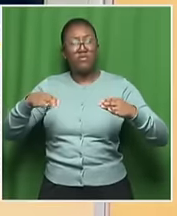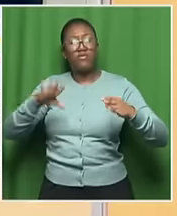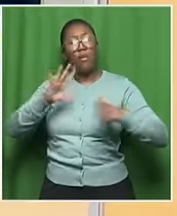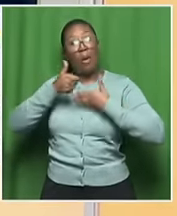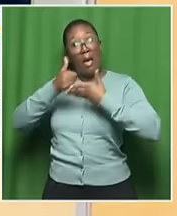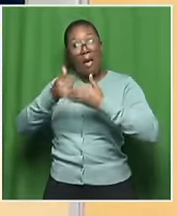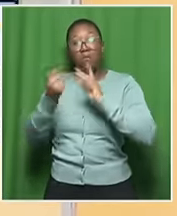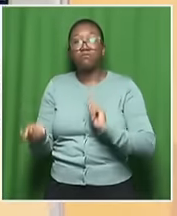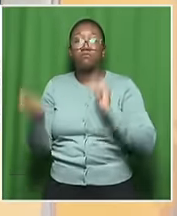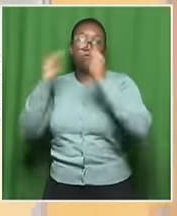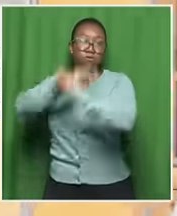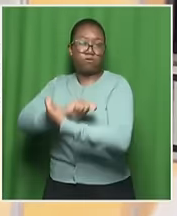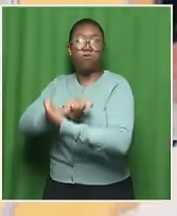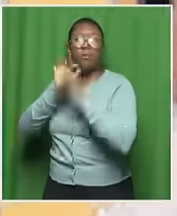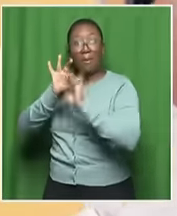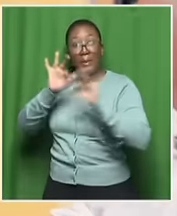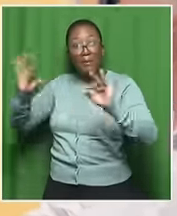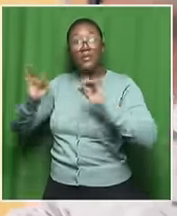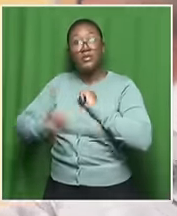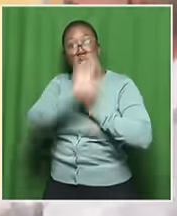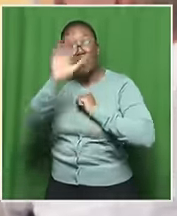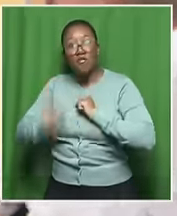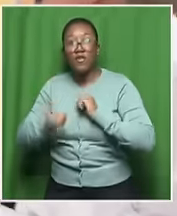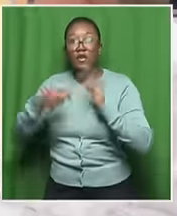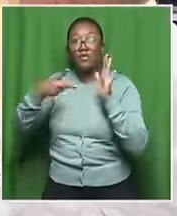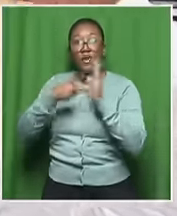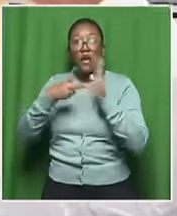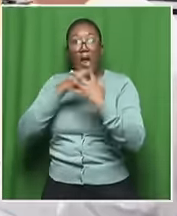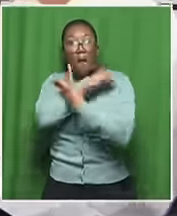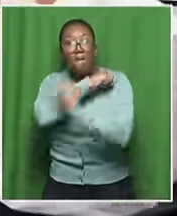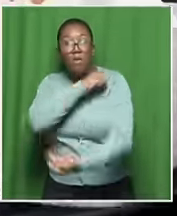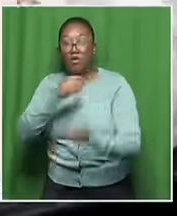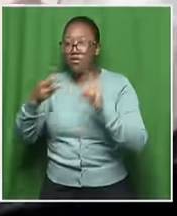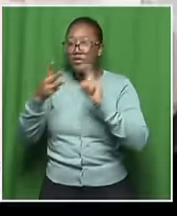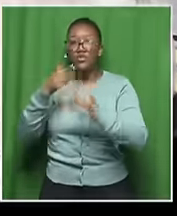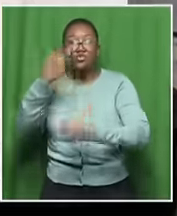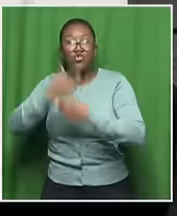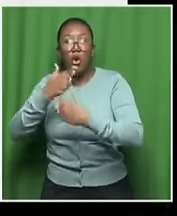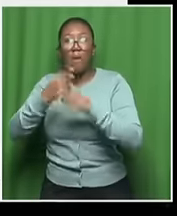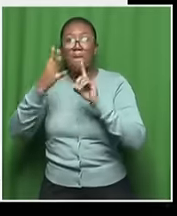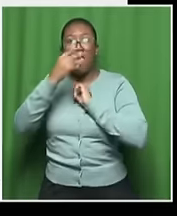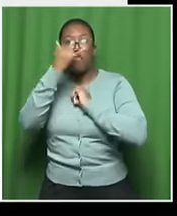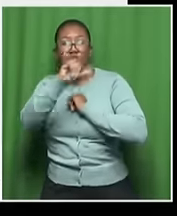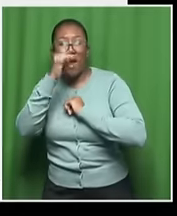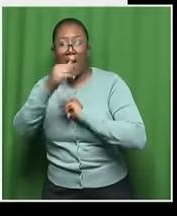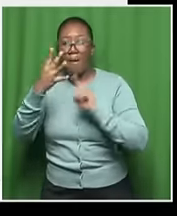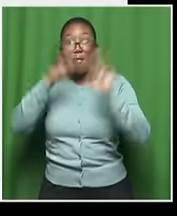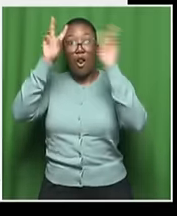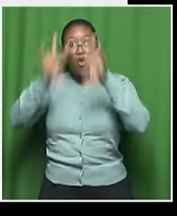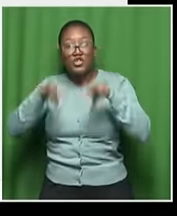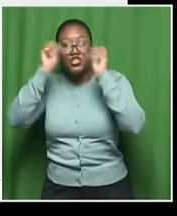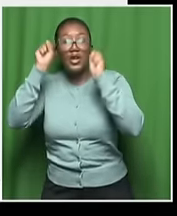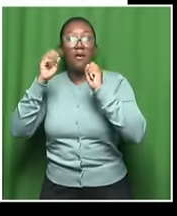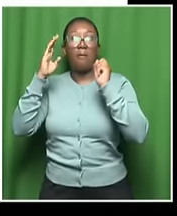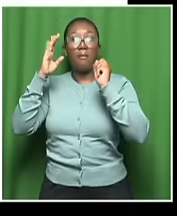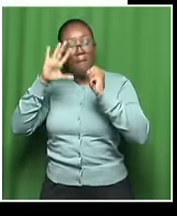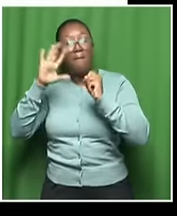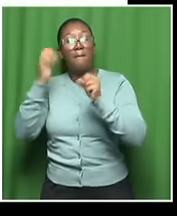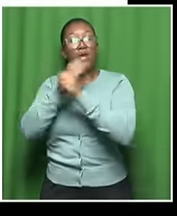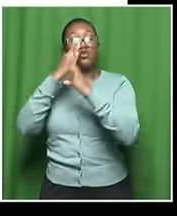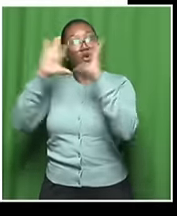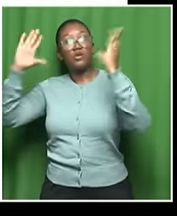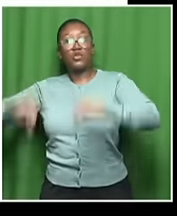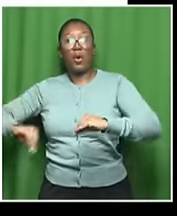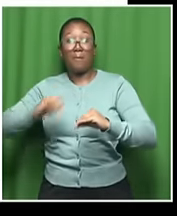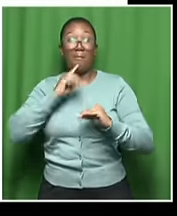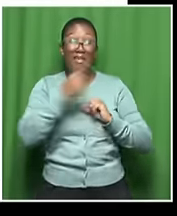lives. The likes of poverty, job opportunities, crime and reduction of load shedding, Freedom Front Plus needs to work harder to win